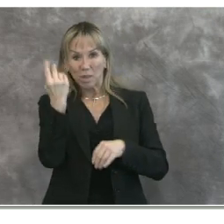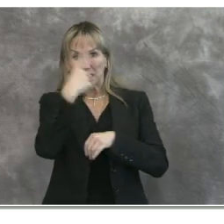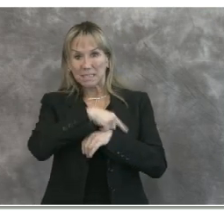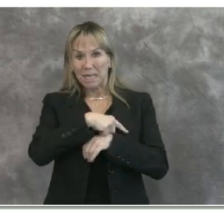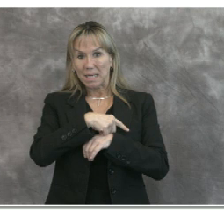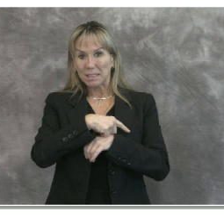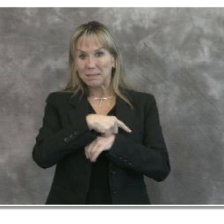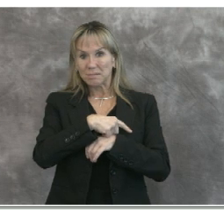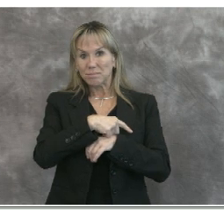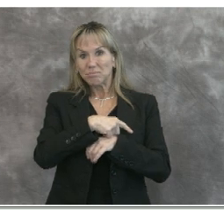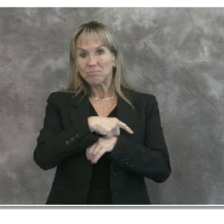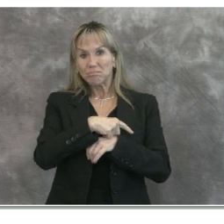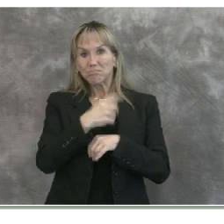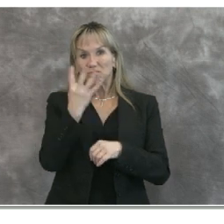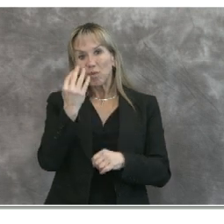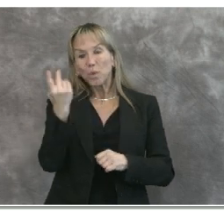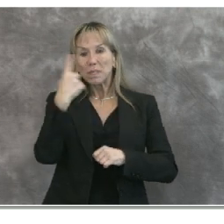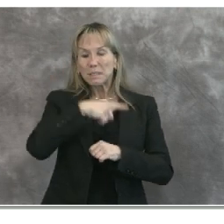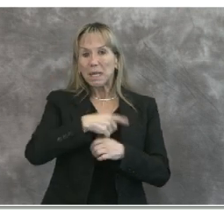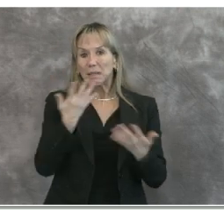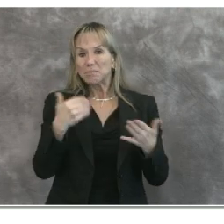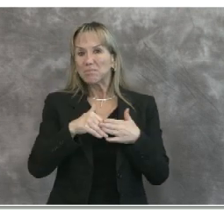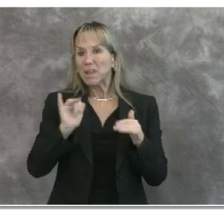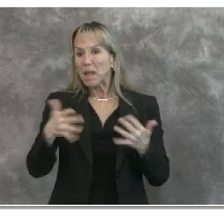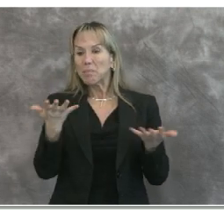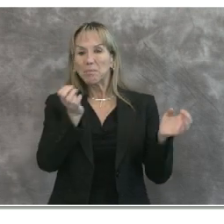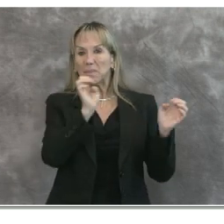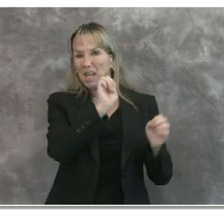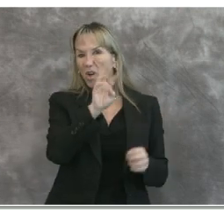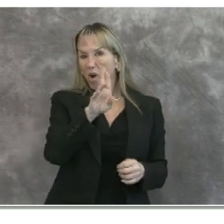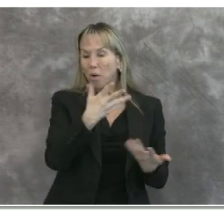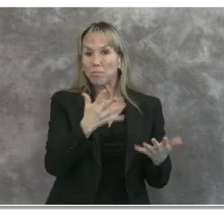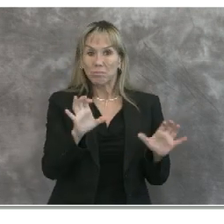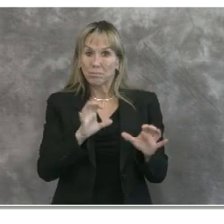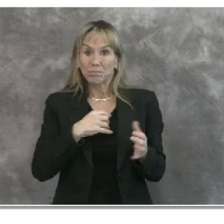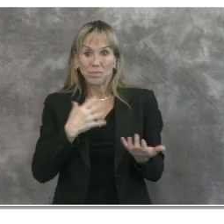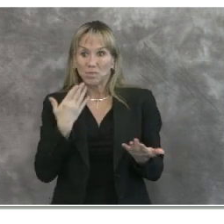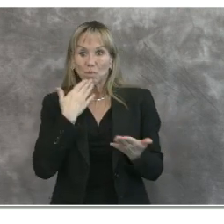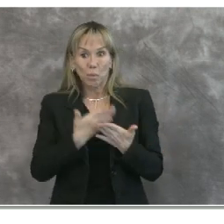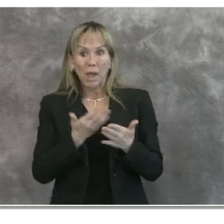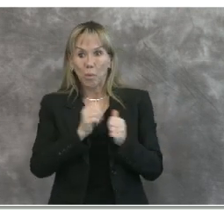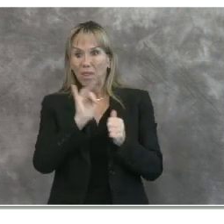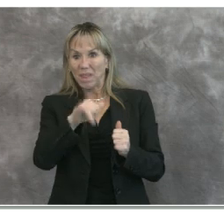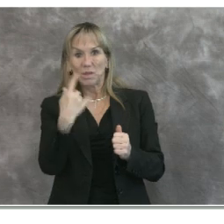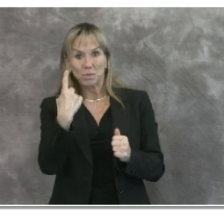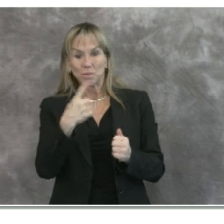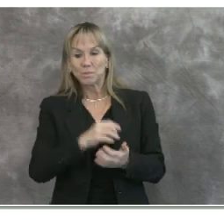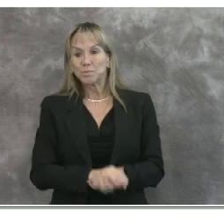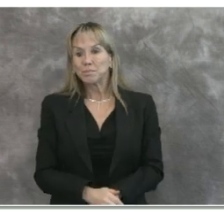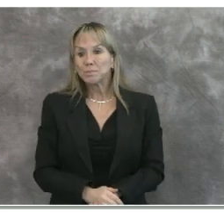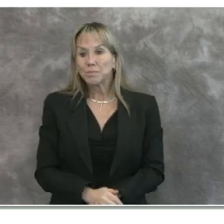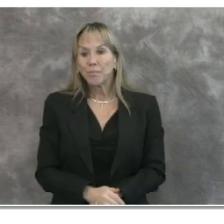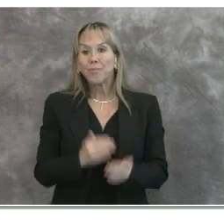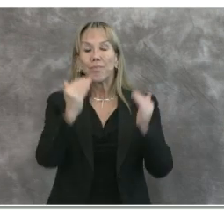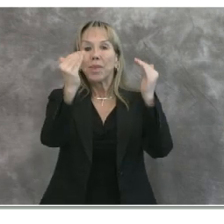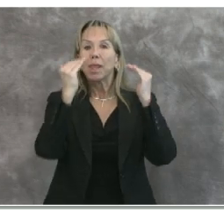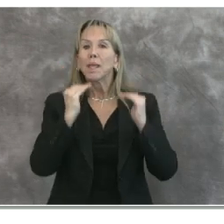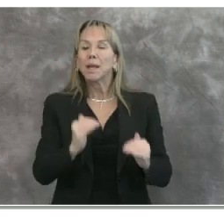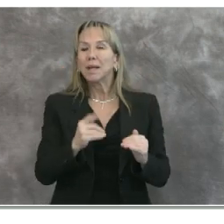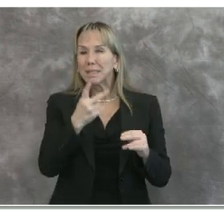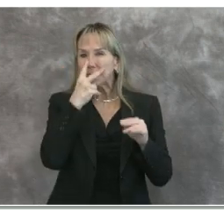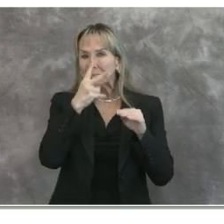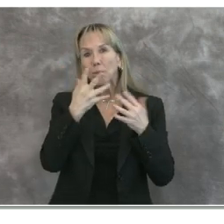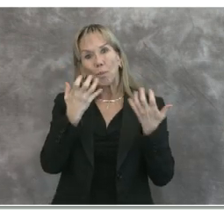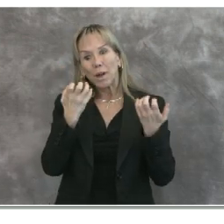days in our emergency departments, and we are doing well with this particular metric. The second is a